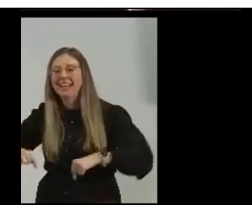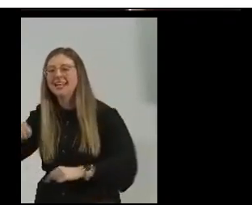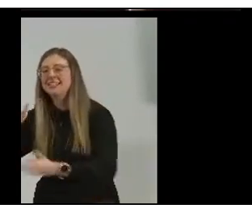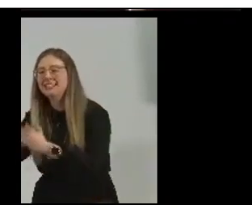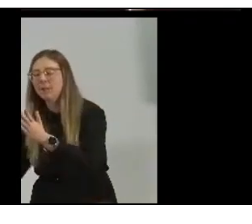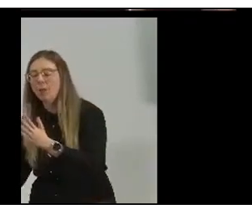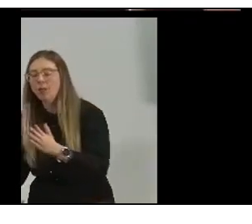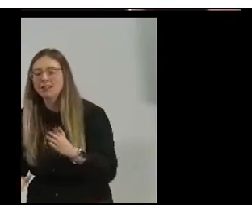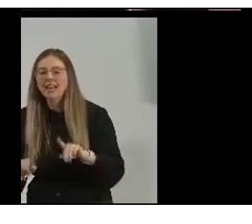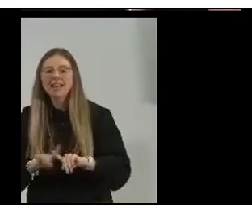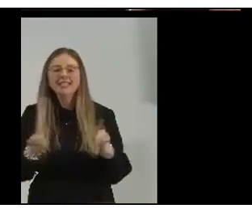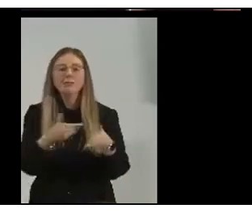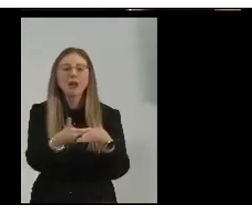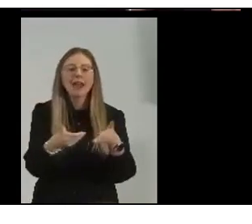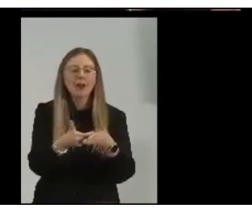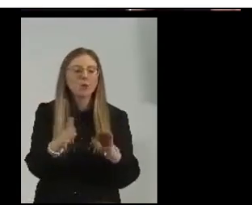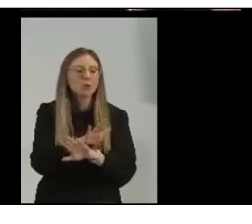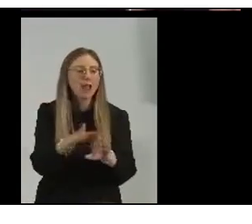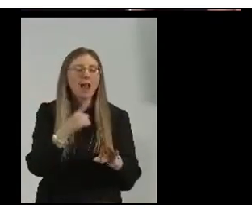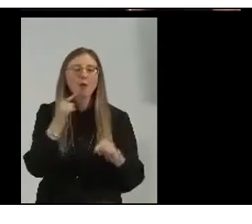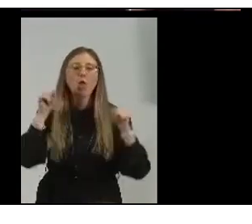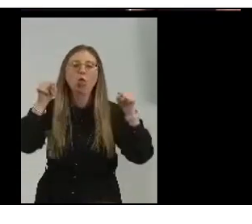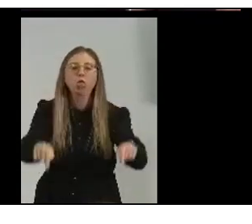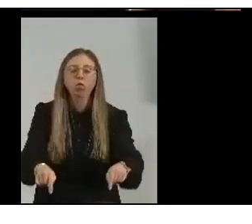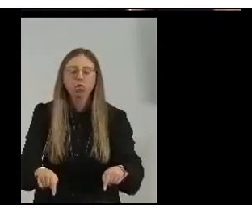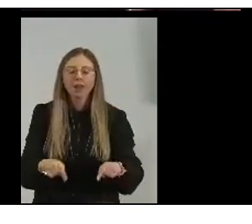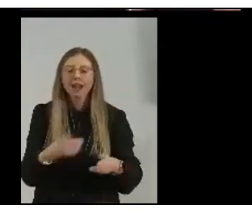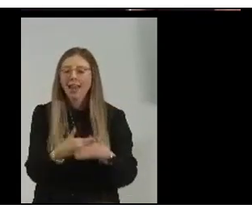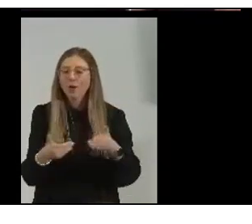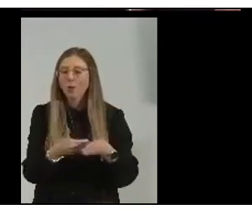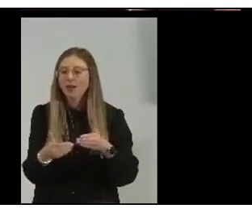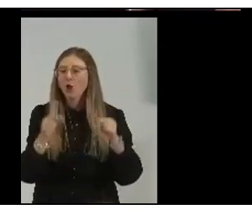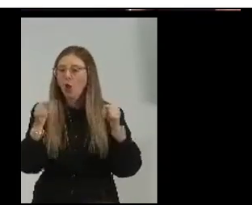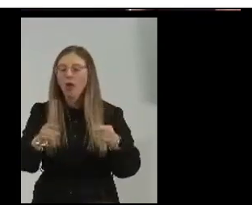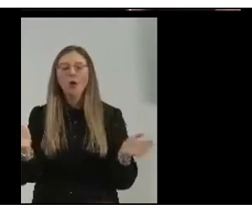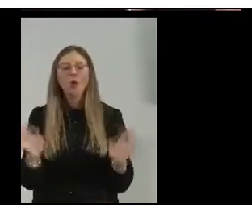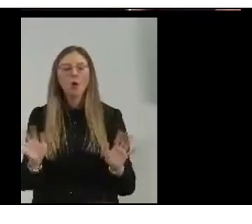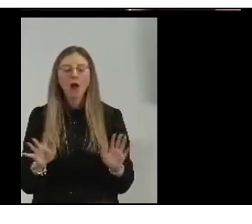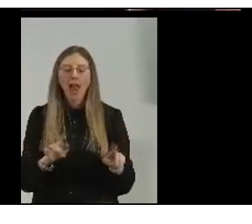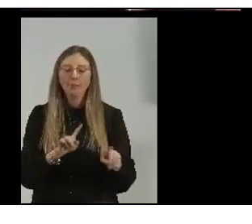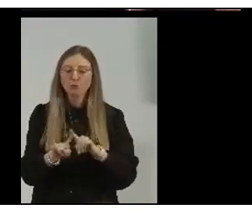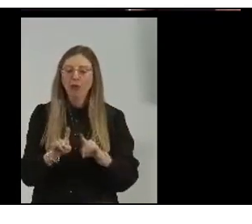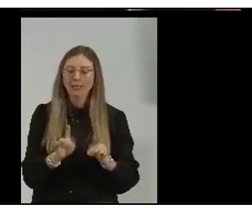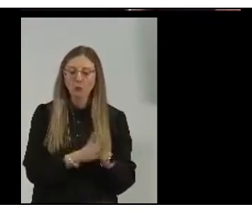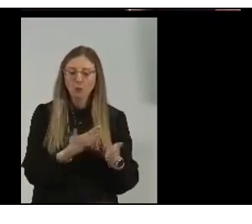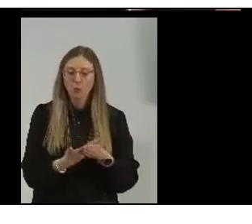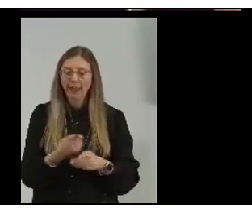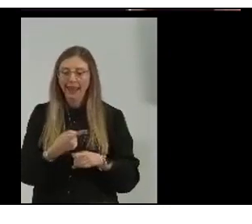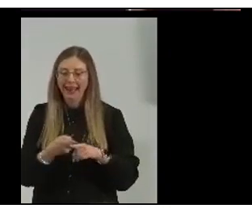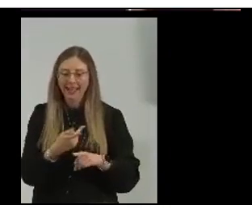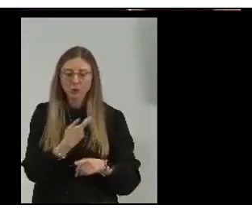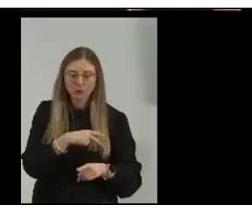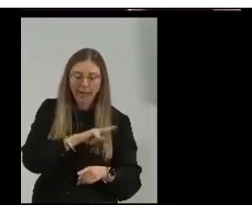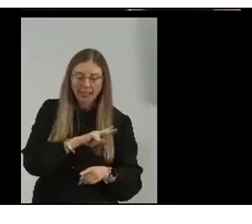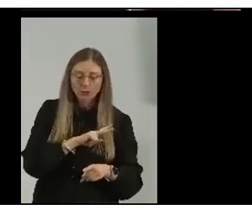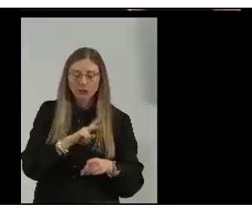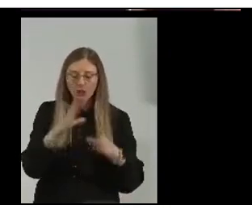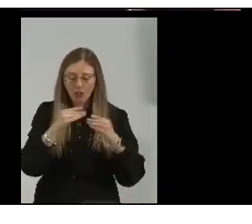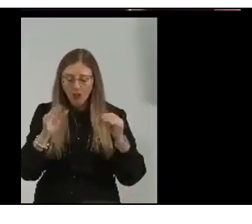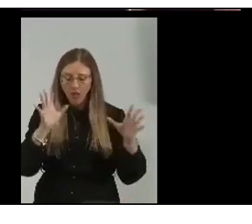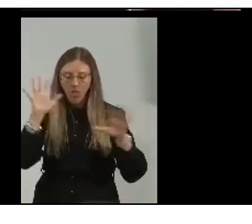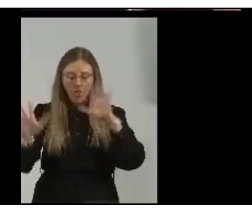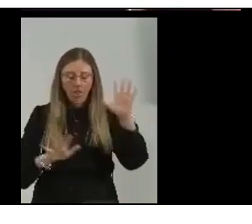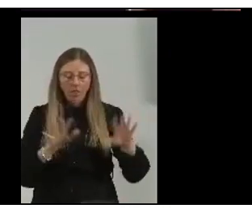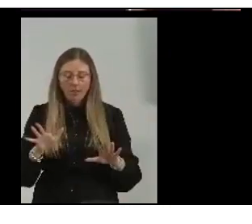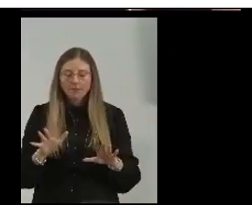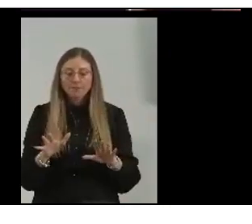that's the other thing. Yeah. Please don't take it personally. I'm speaking both English and in the Spanish. But that's the other thing I think